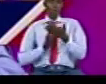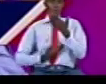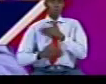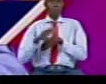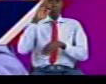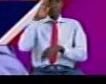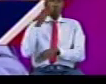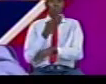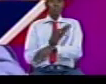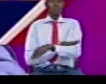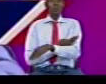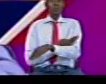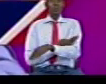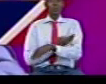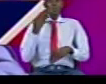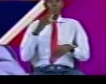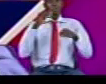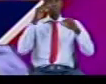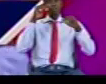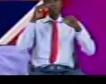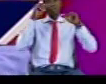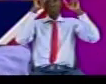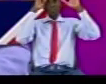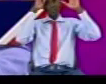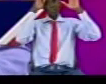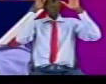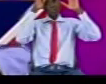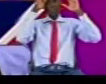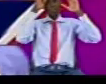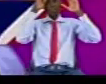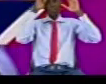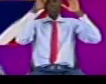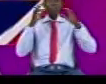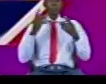came to reveal the truth that saves.